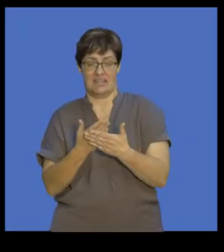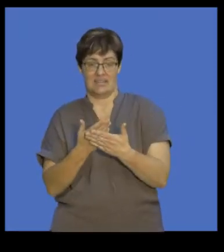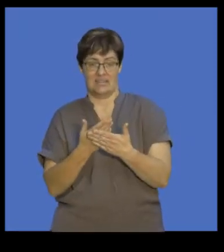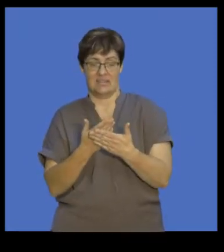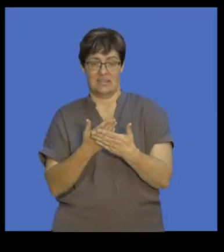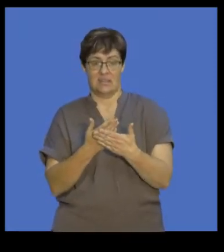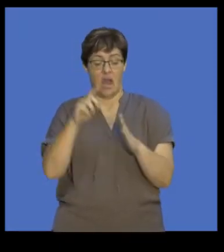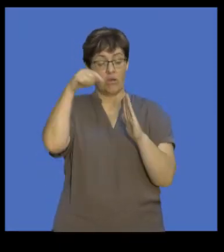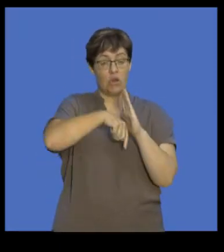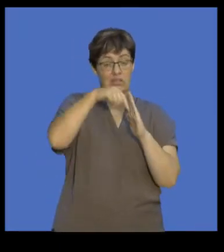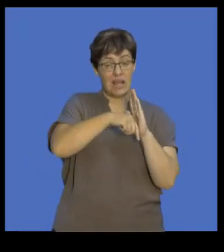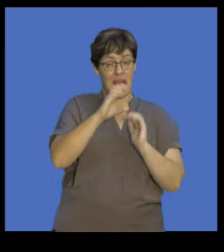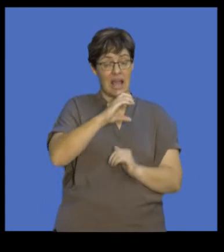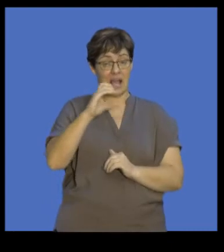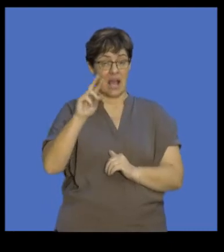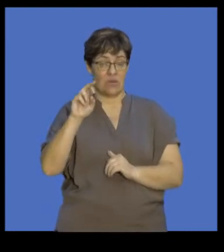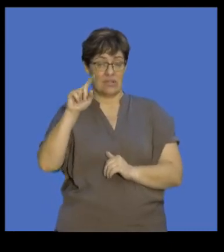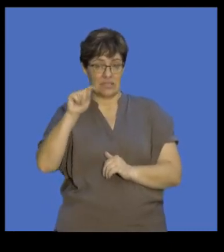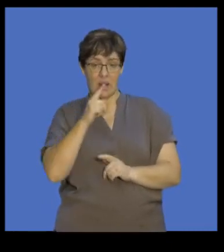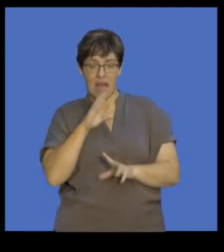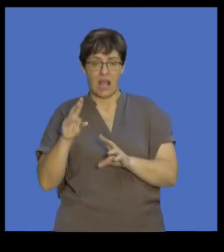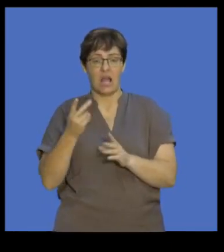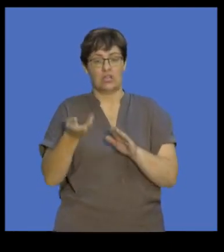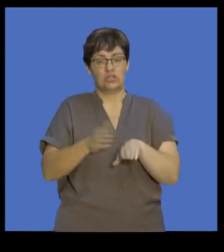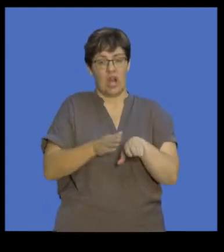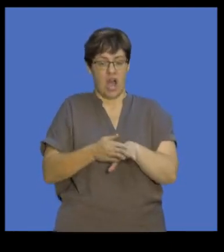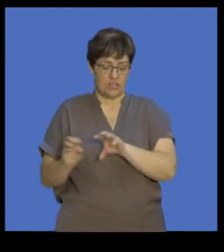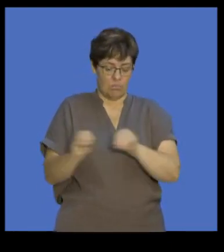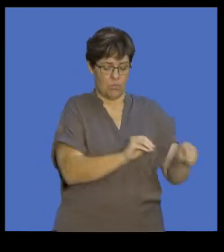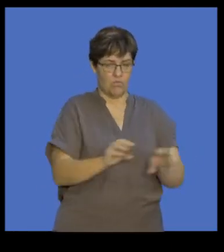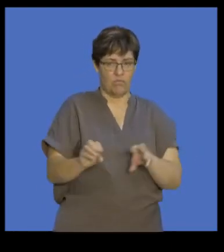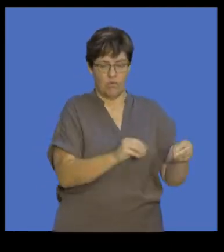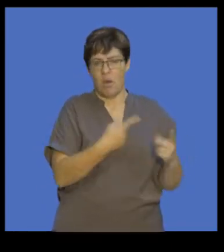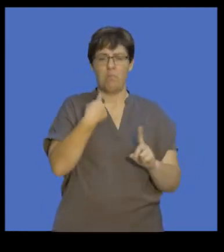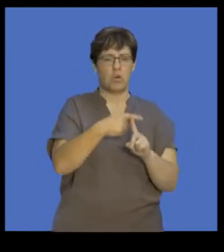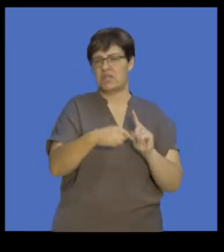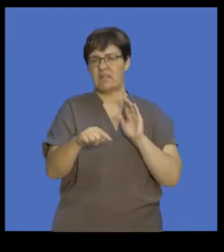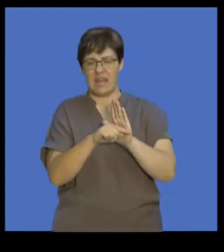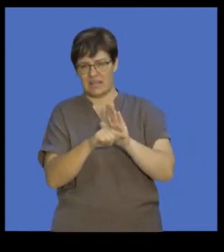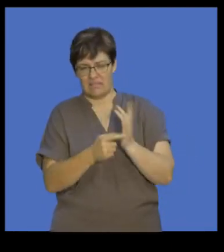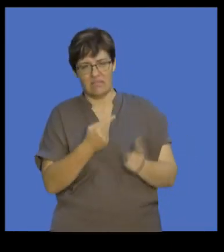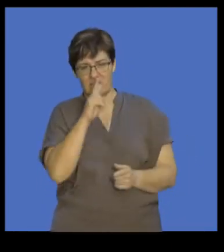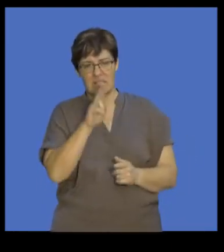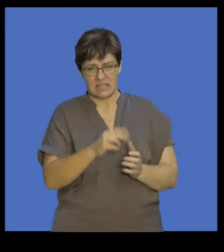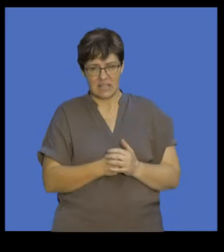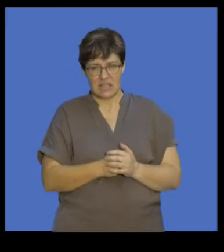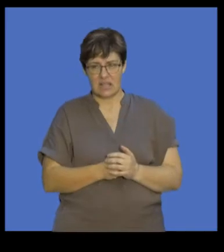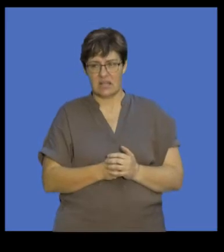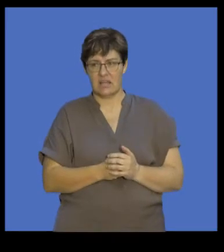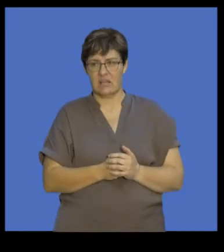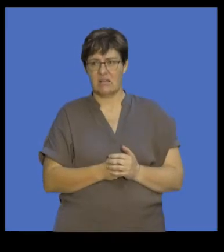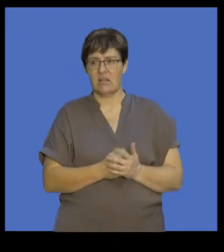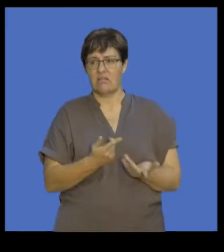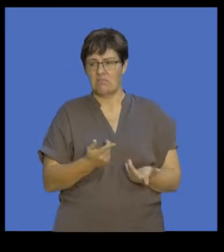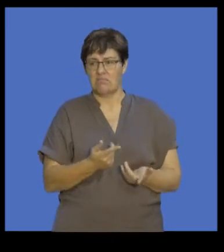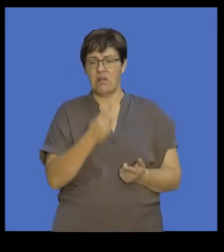because in the context of current, we'll talk about moving charge, either positive or negative. Think about the subatomic particles, okay? So